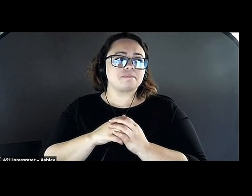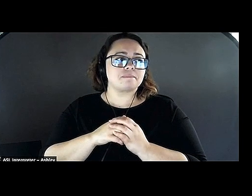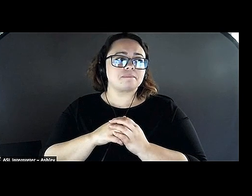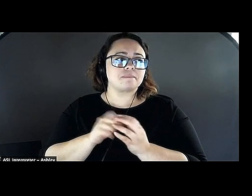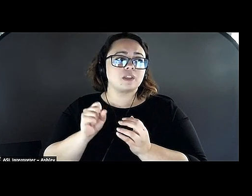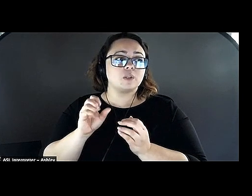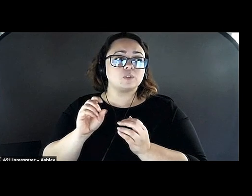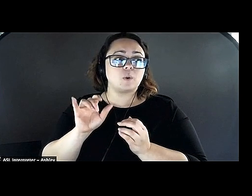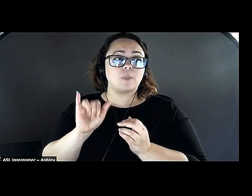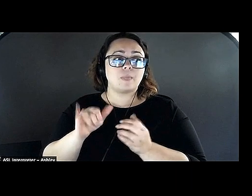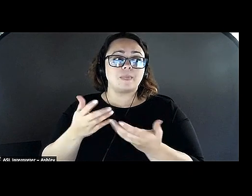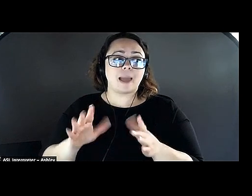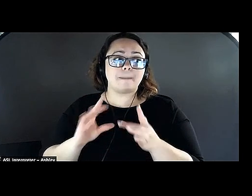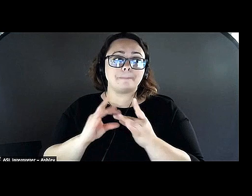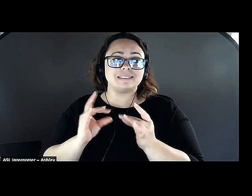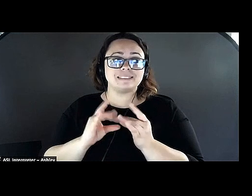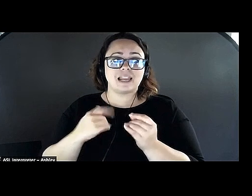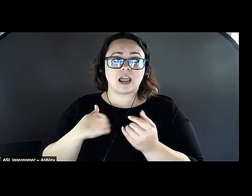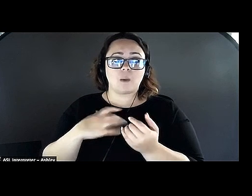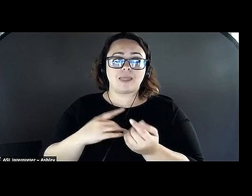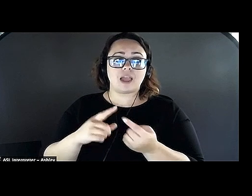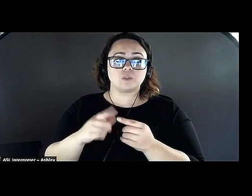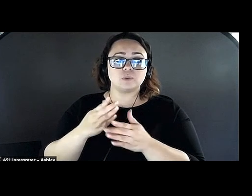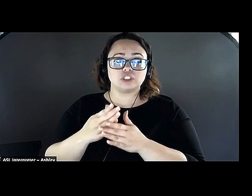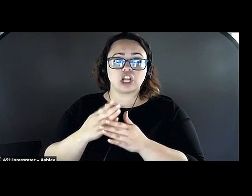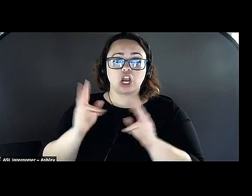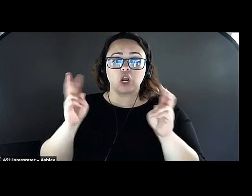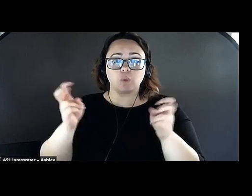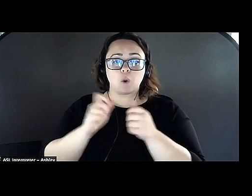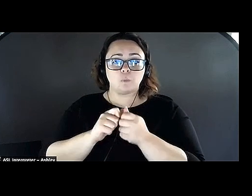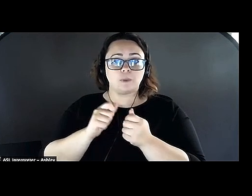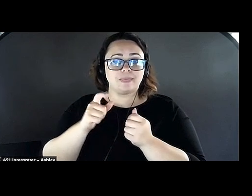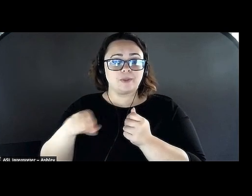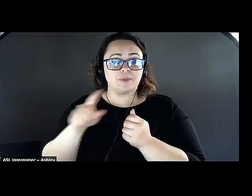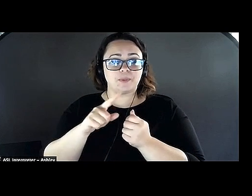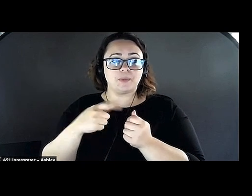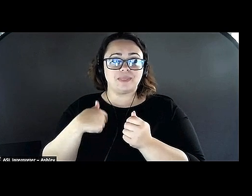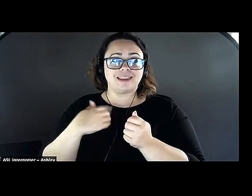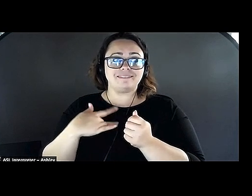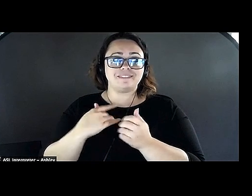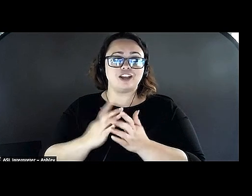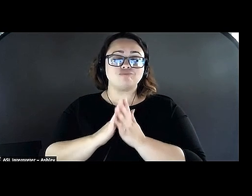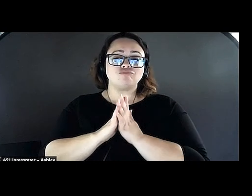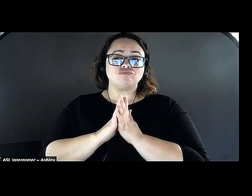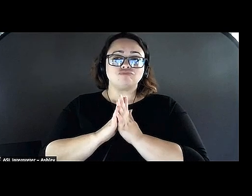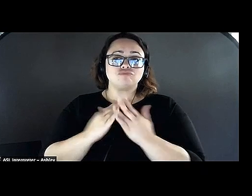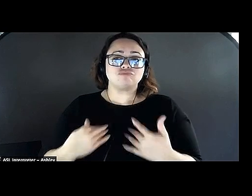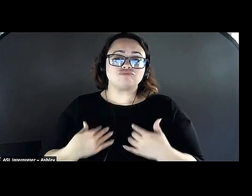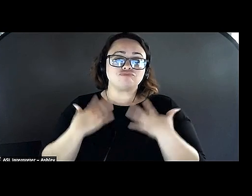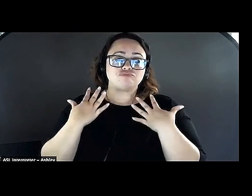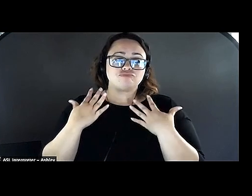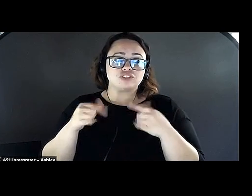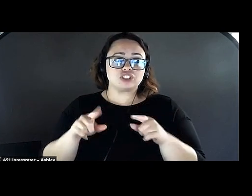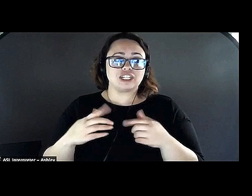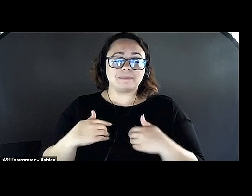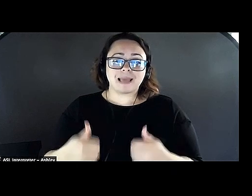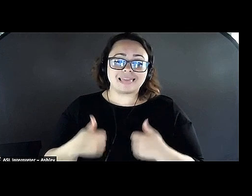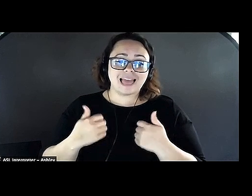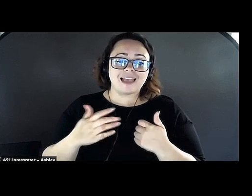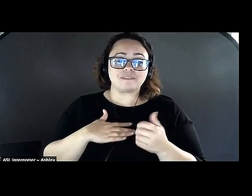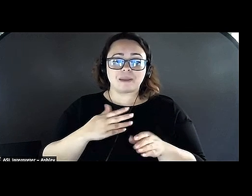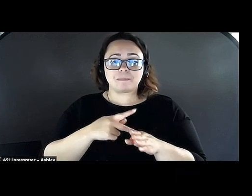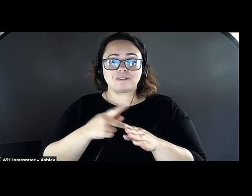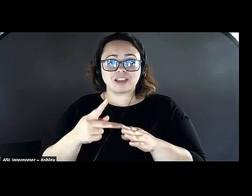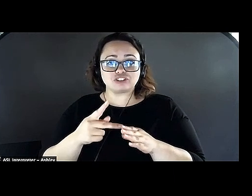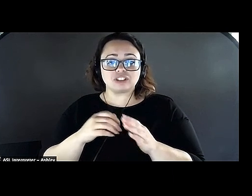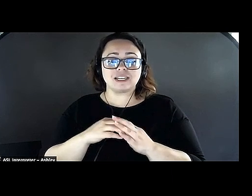said, I'd like to share with you a quote that has moved me throughout my life and my profession. It's a